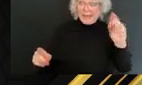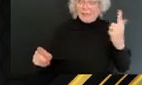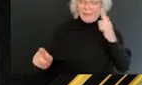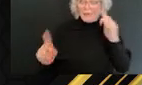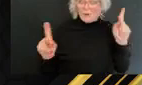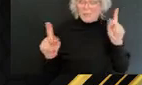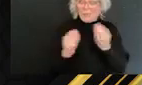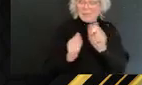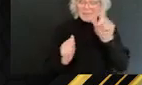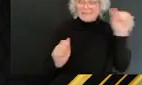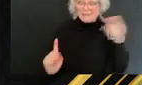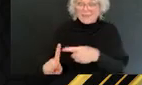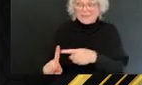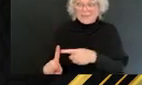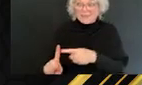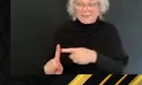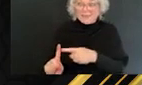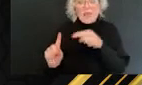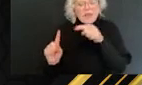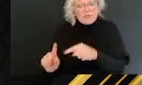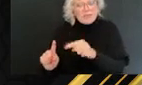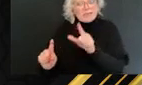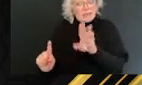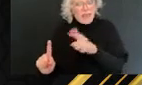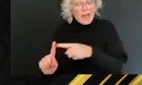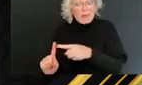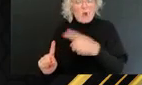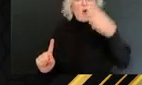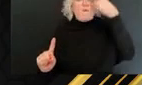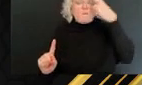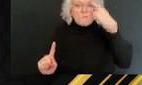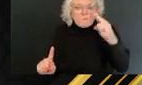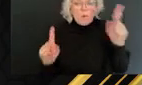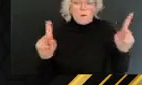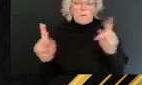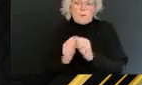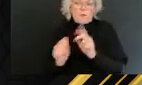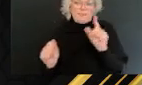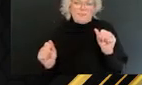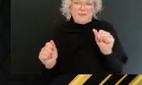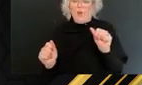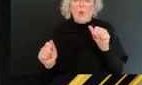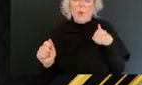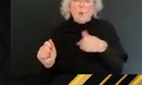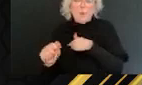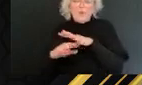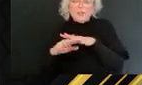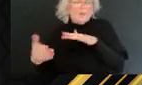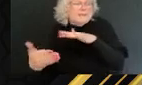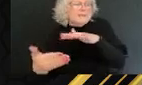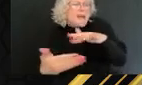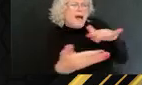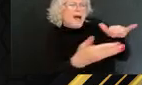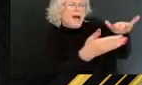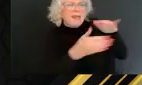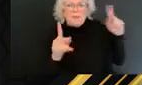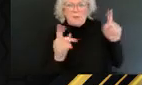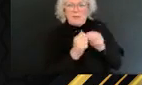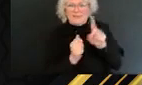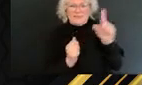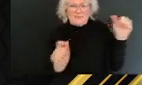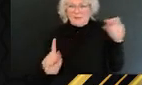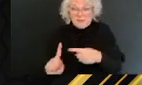with disabilities. Our facility is for people with disabilities, not about people with